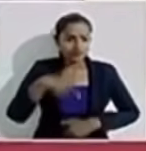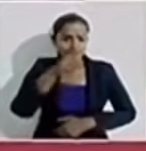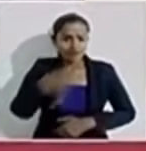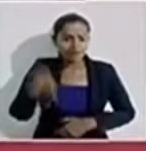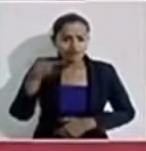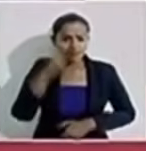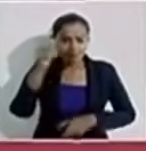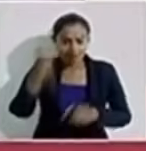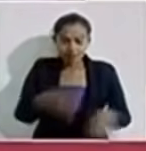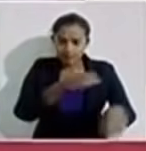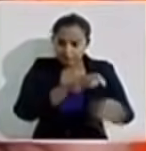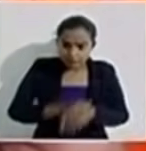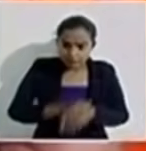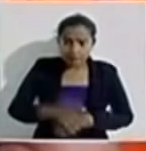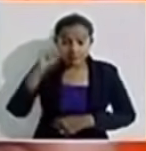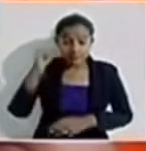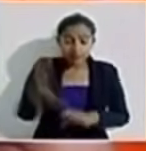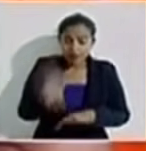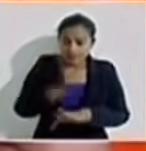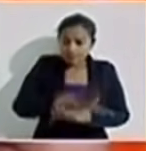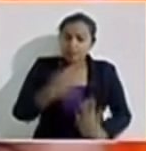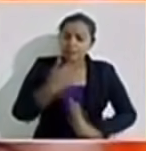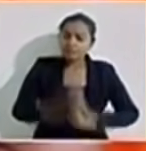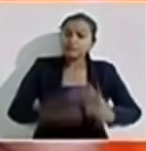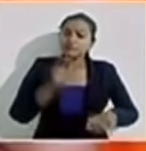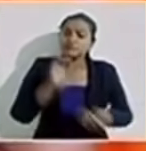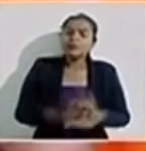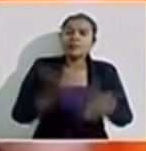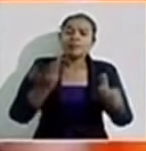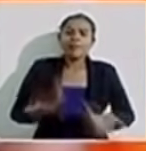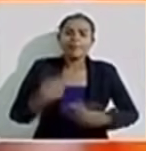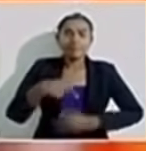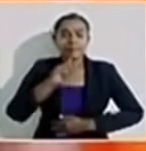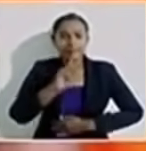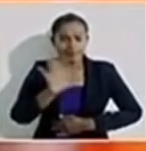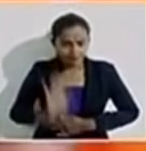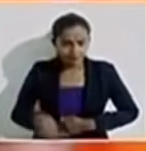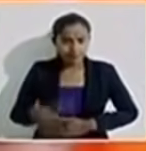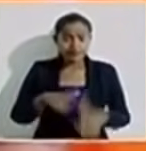similar to that of the April 21st attacks from occurring, especially in a